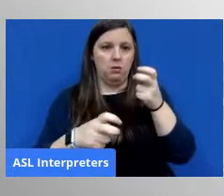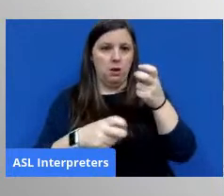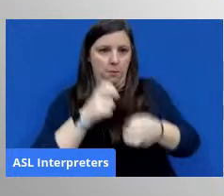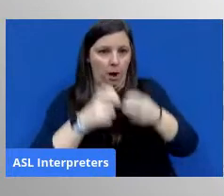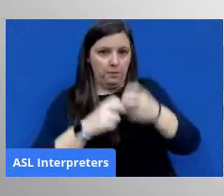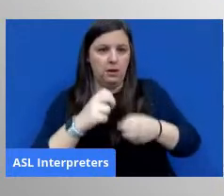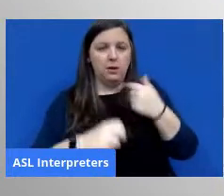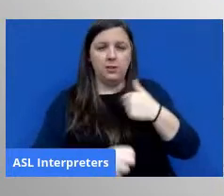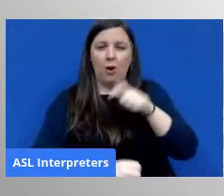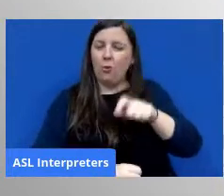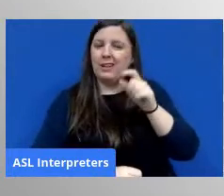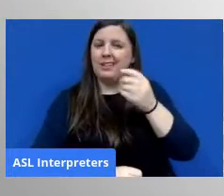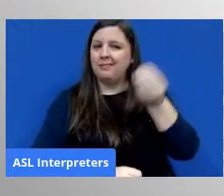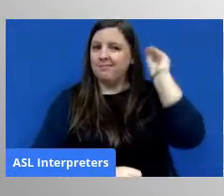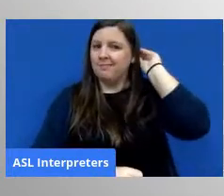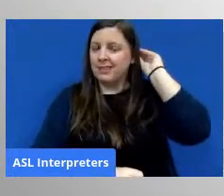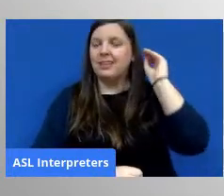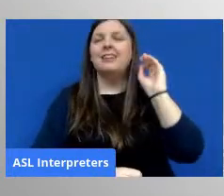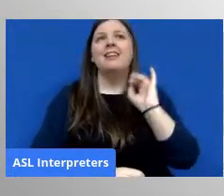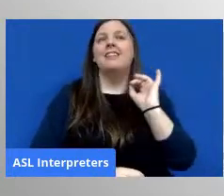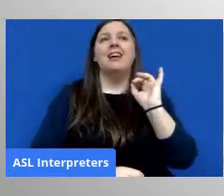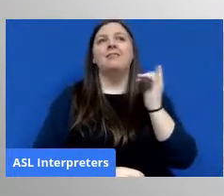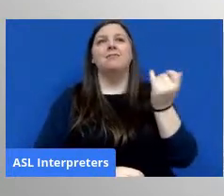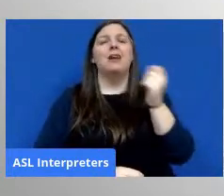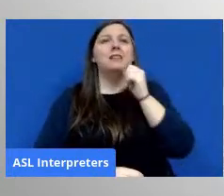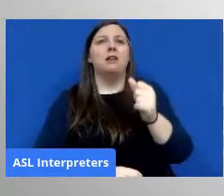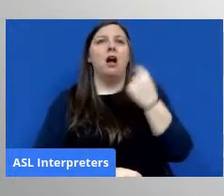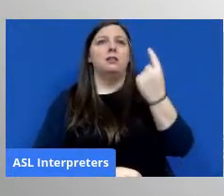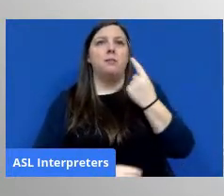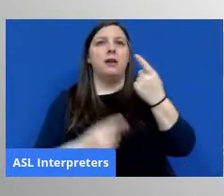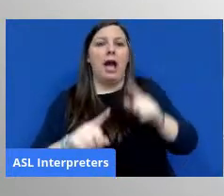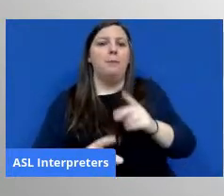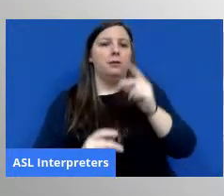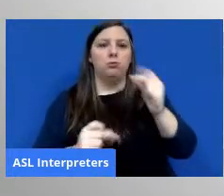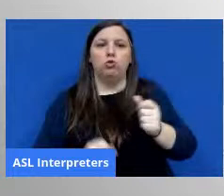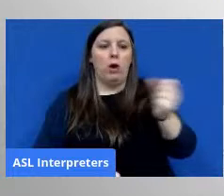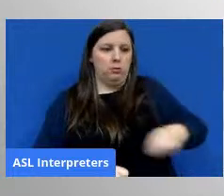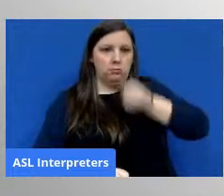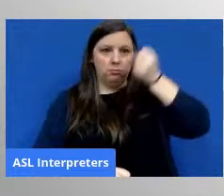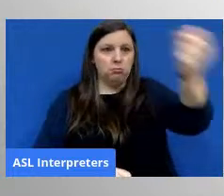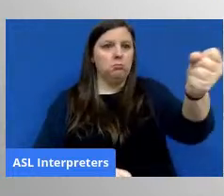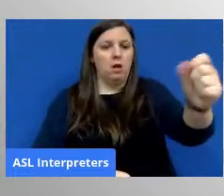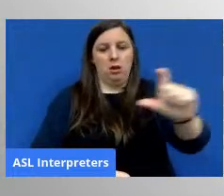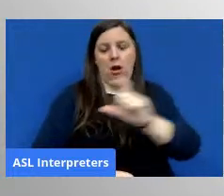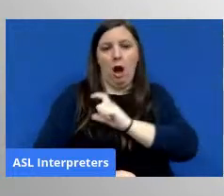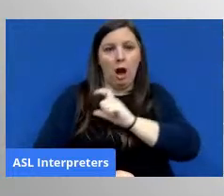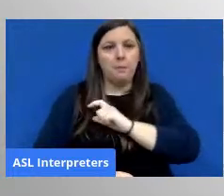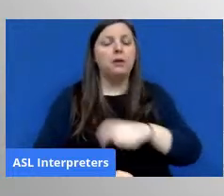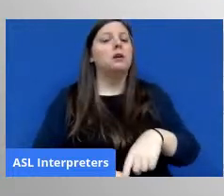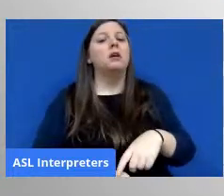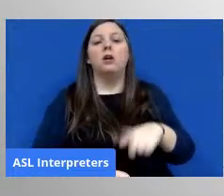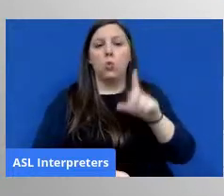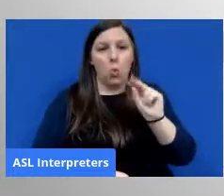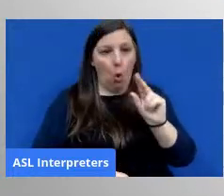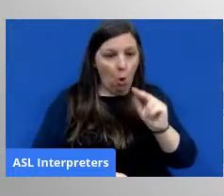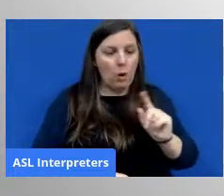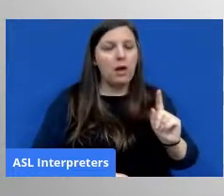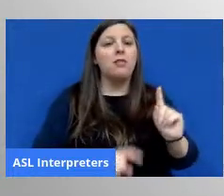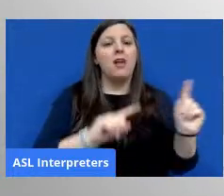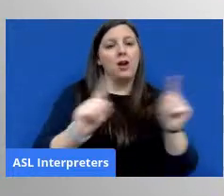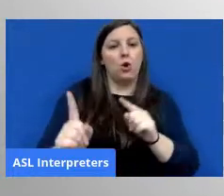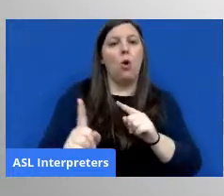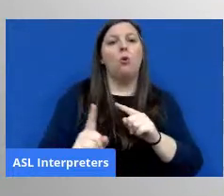mind. So it's not that something happens and they go straight to the police. Something happens and they go to that school administrator, and that school